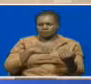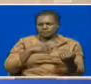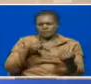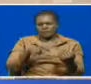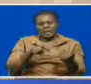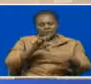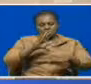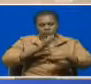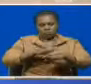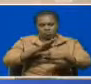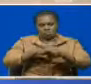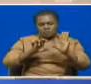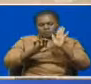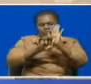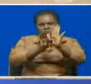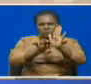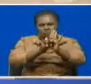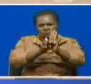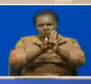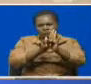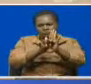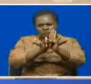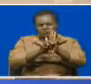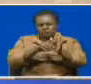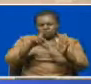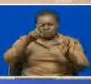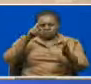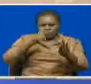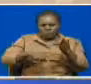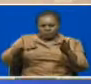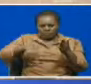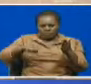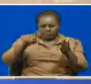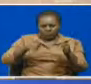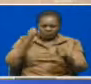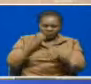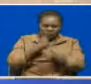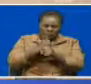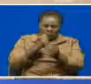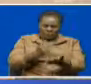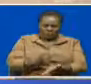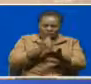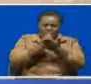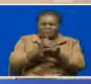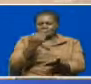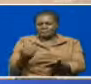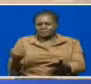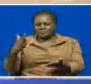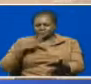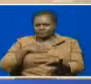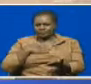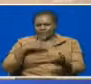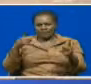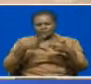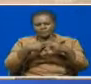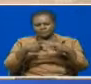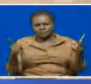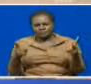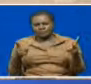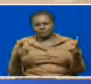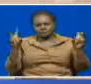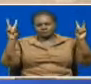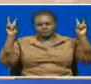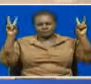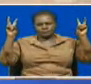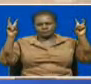good example of what we need to do to help our children, starting with the